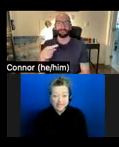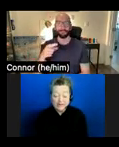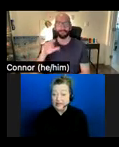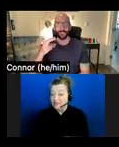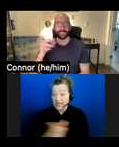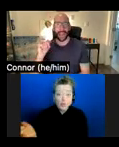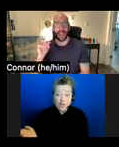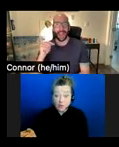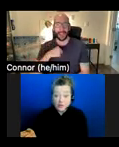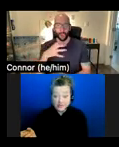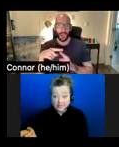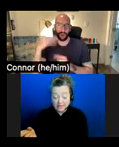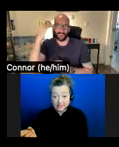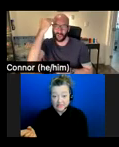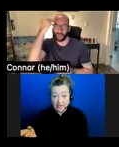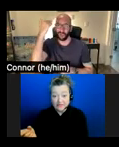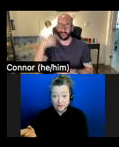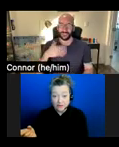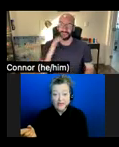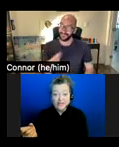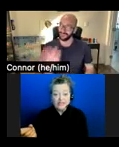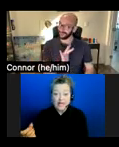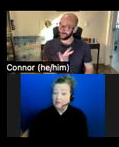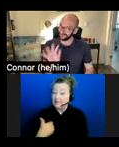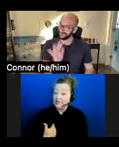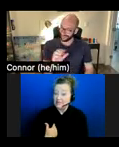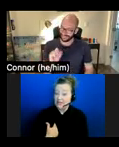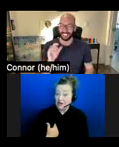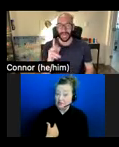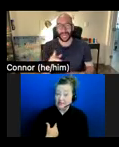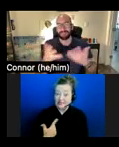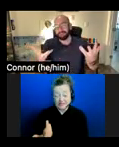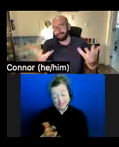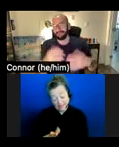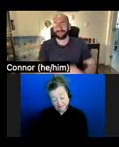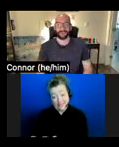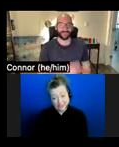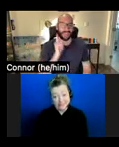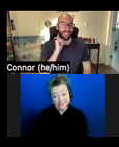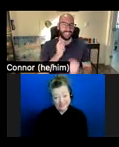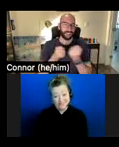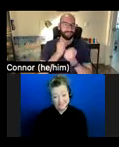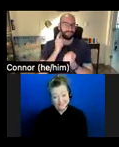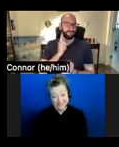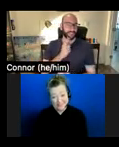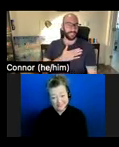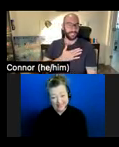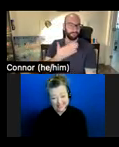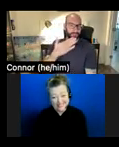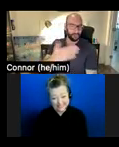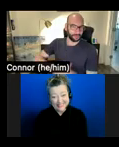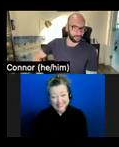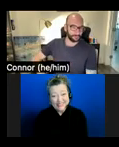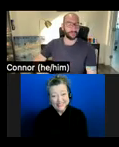kind of sign. But if anyone knows of a sign for Slack, please let me know because it'll save my digits from finger